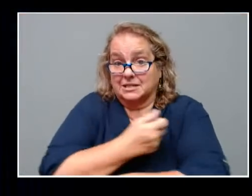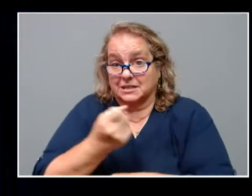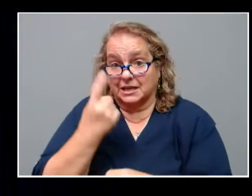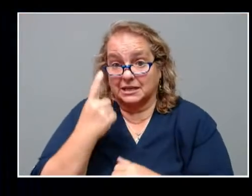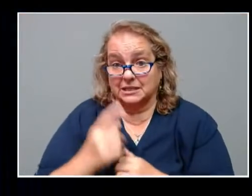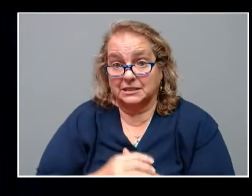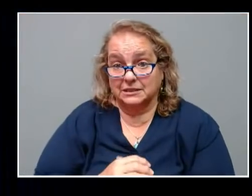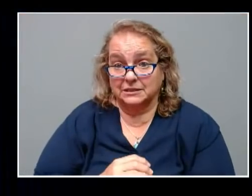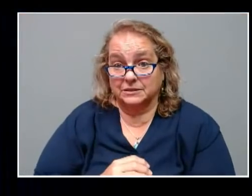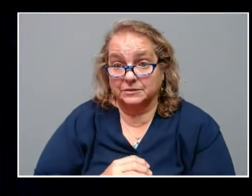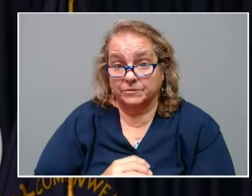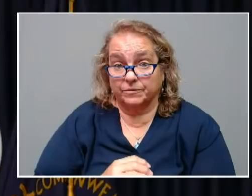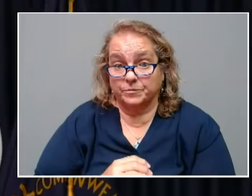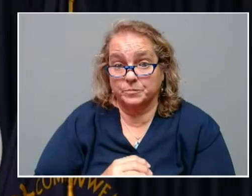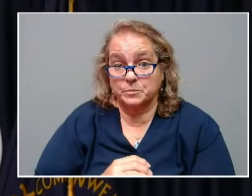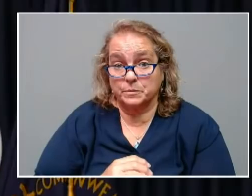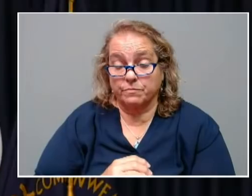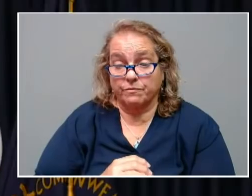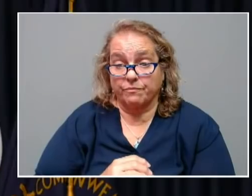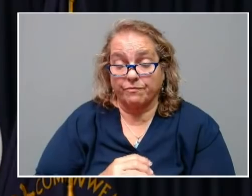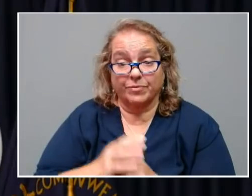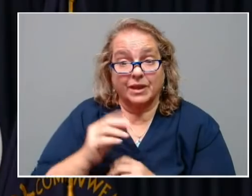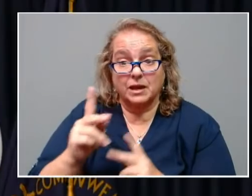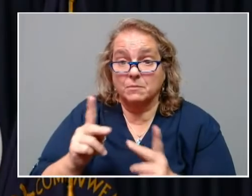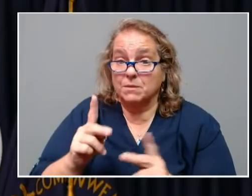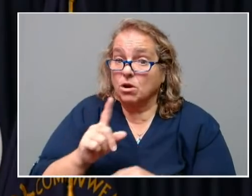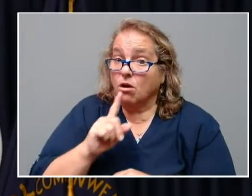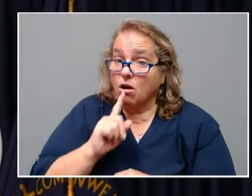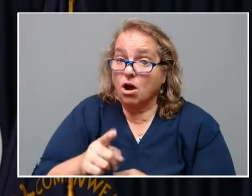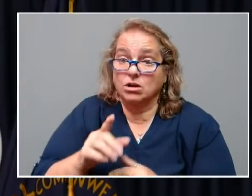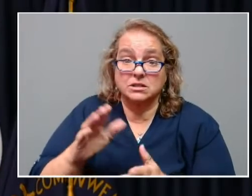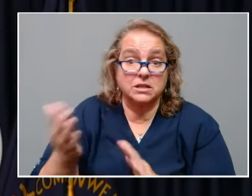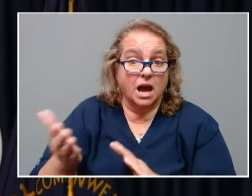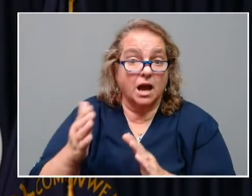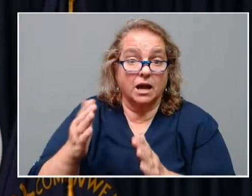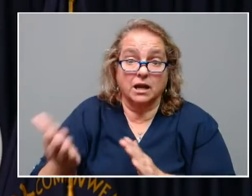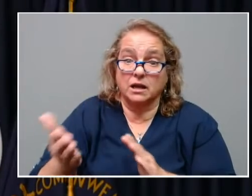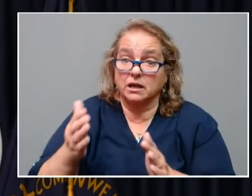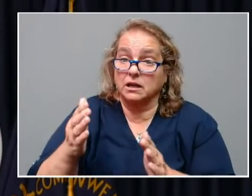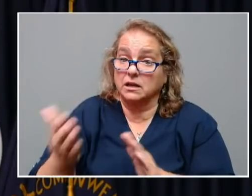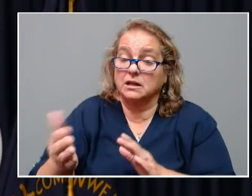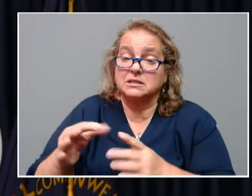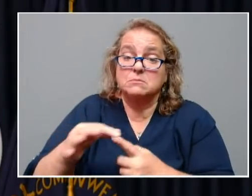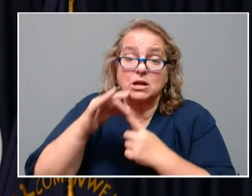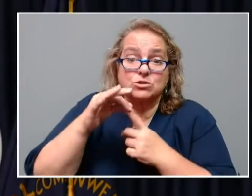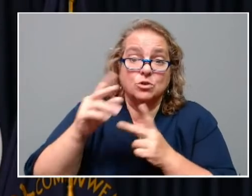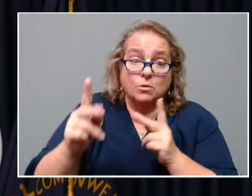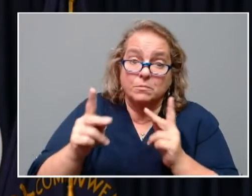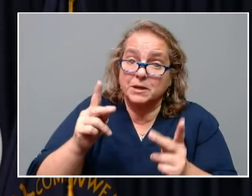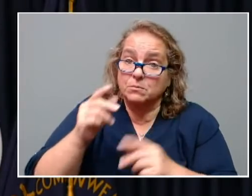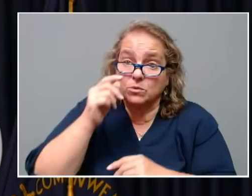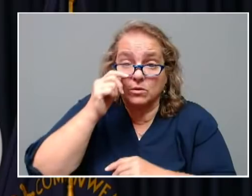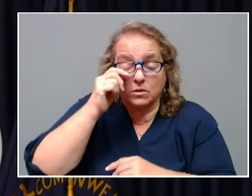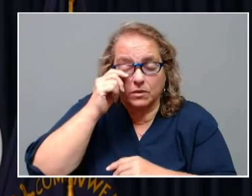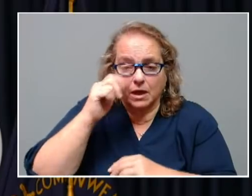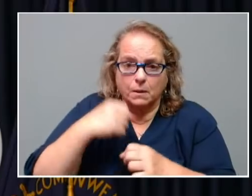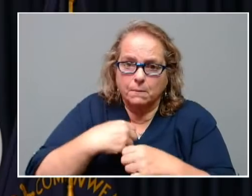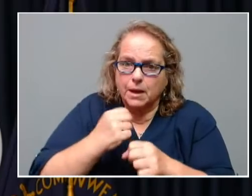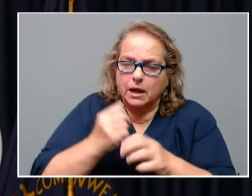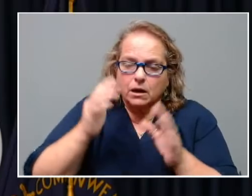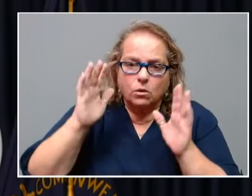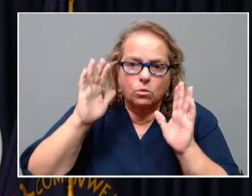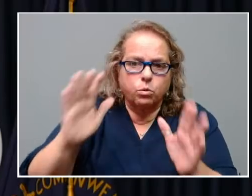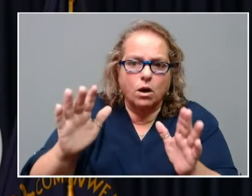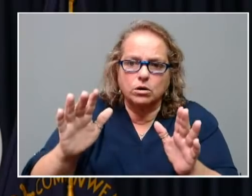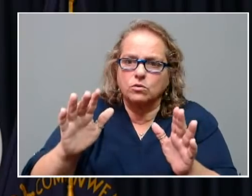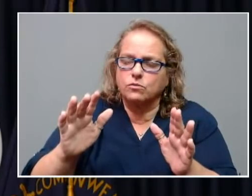And we're losing people left and right, special people that have made such an incredible mark on